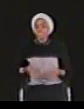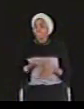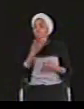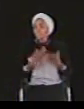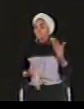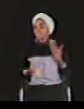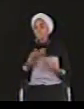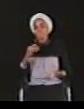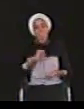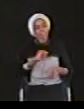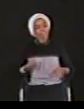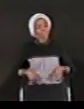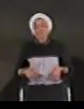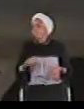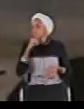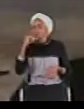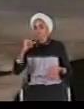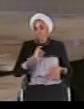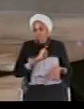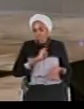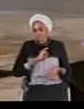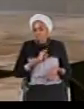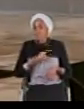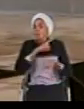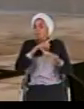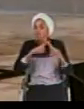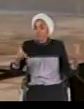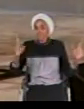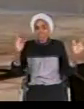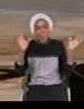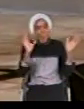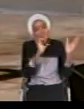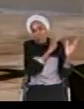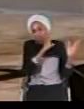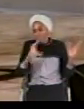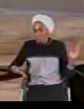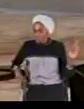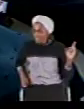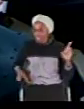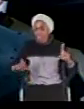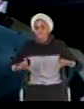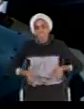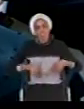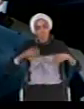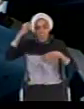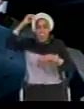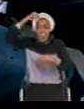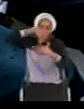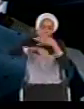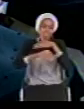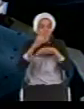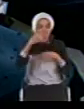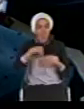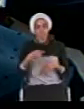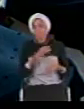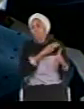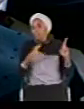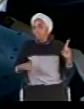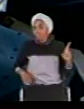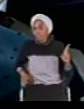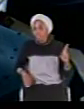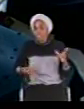not I, but Christ liveth in me. Christ